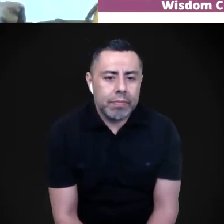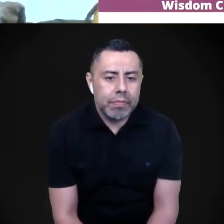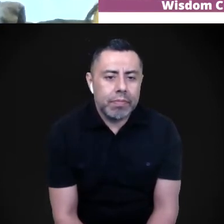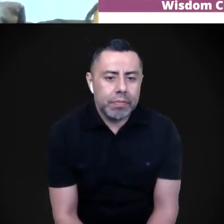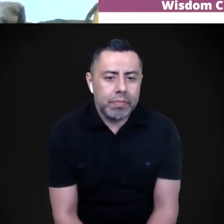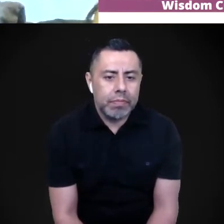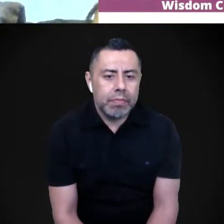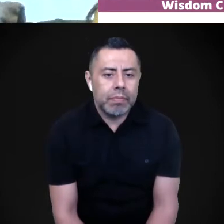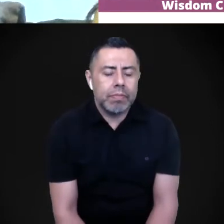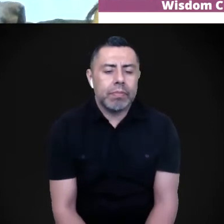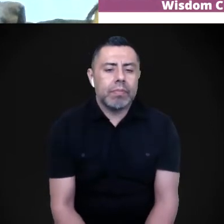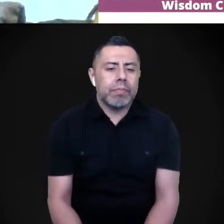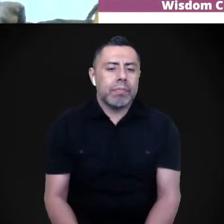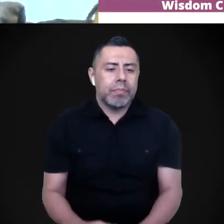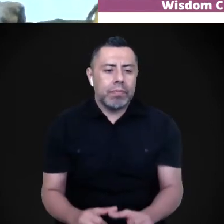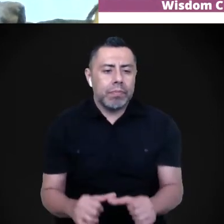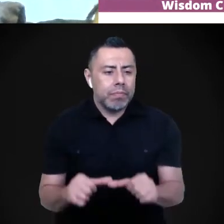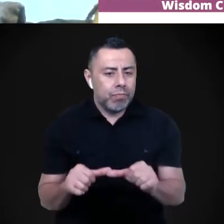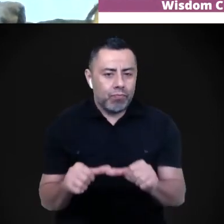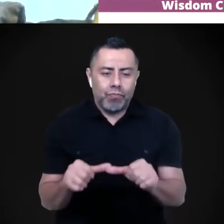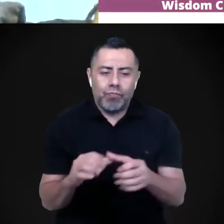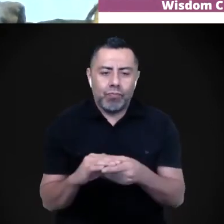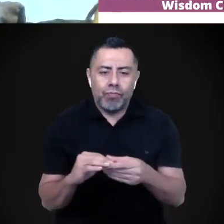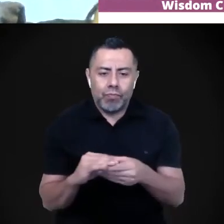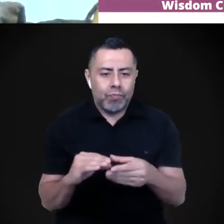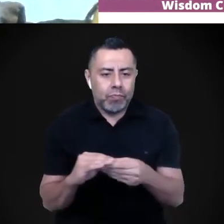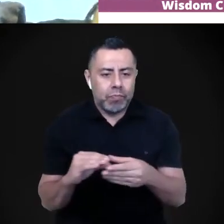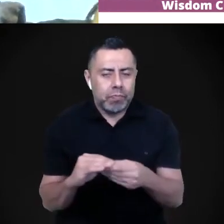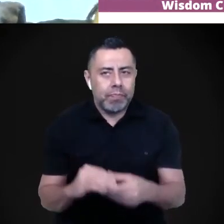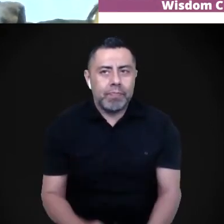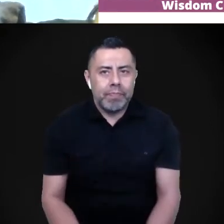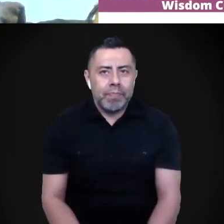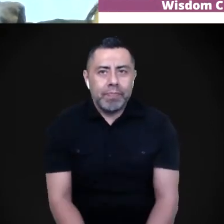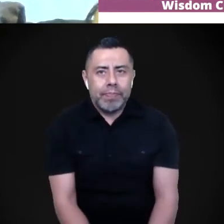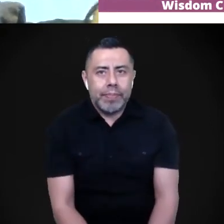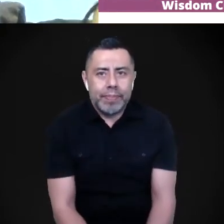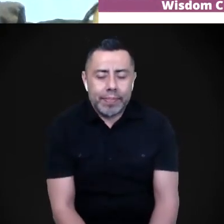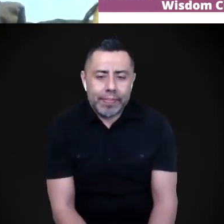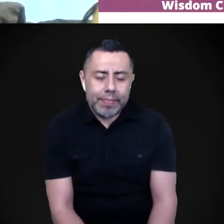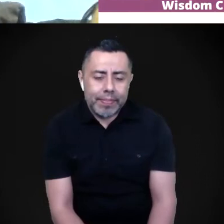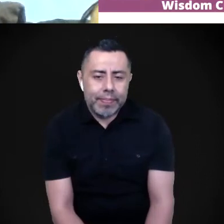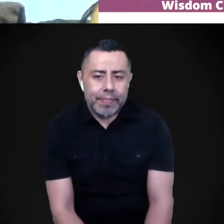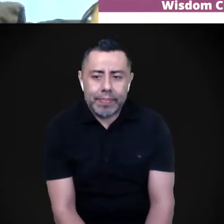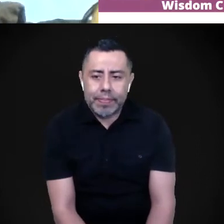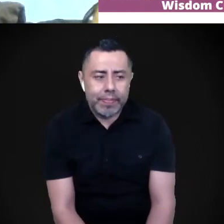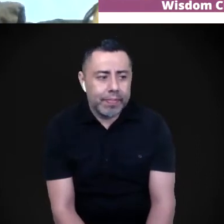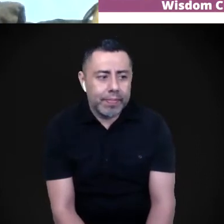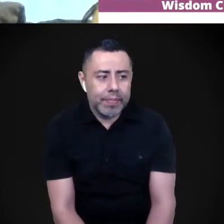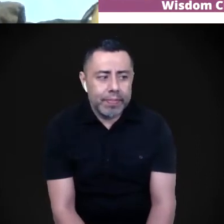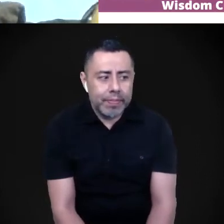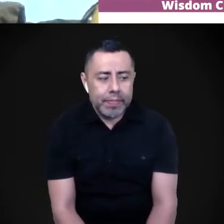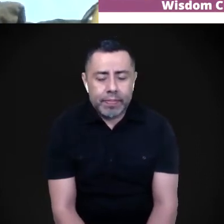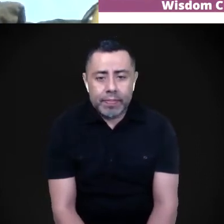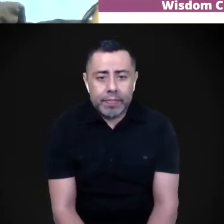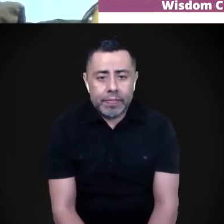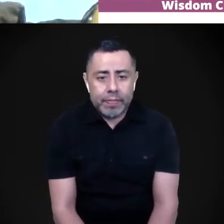What are it the altra? A go a aja, what are it shenanish is